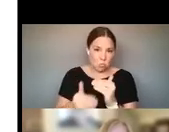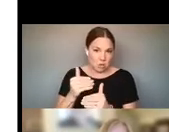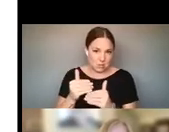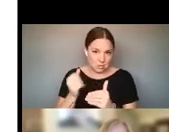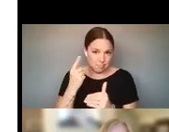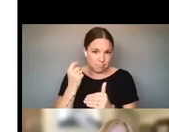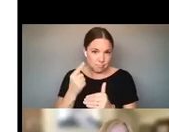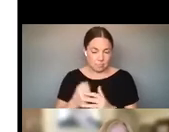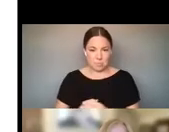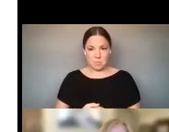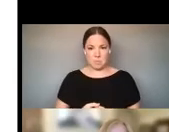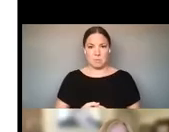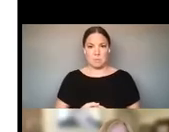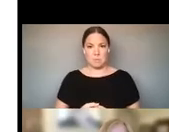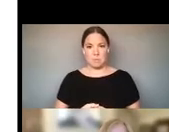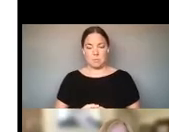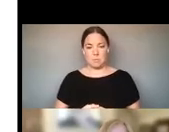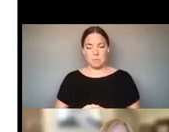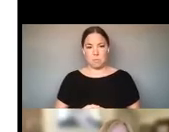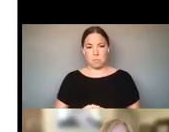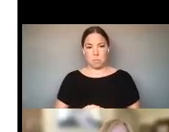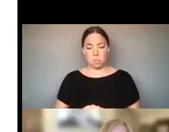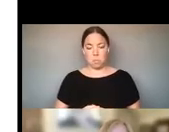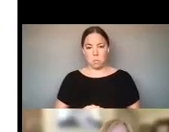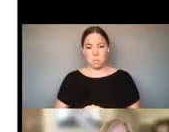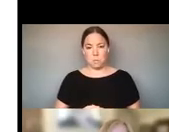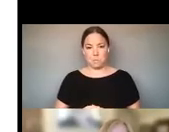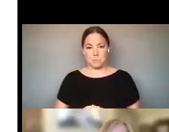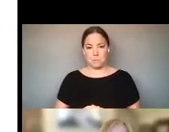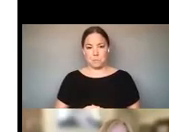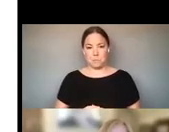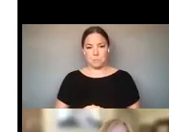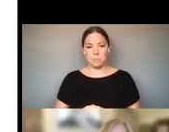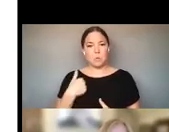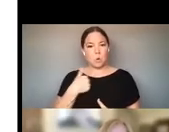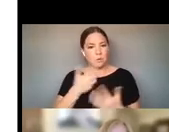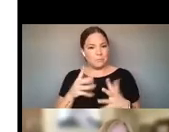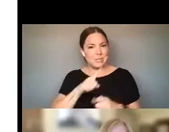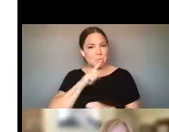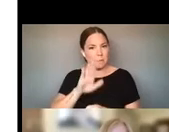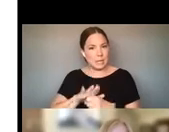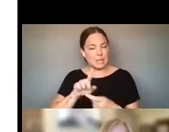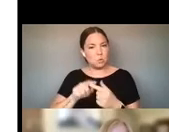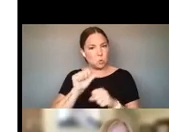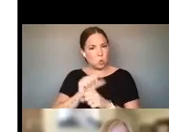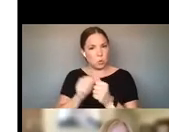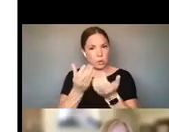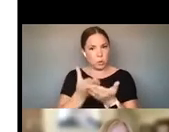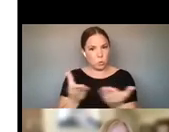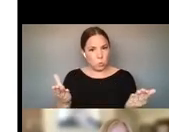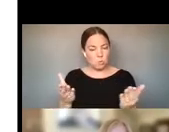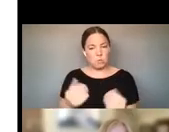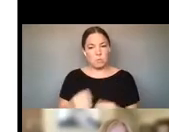and, uh, we are, uh, we're committed to working with you, uh, as applicants,